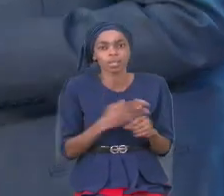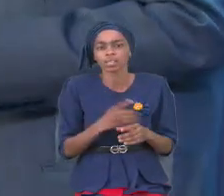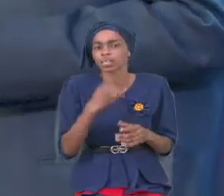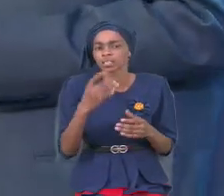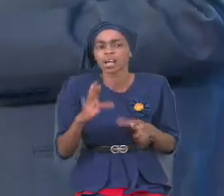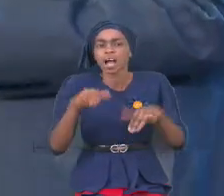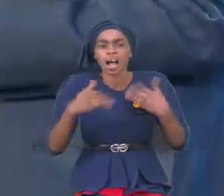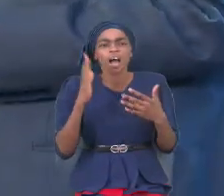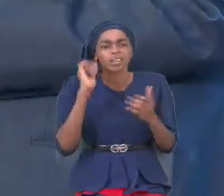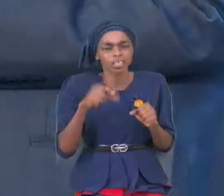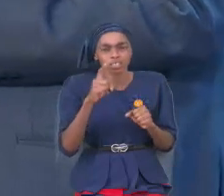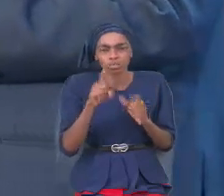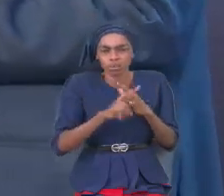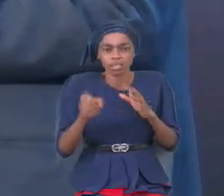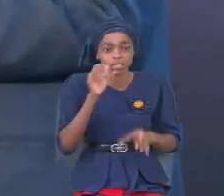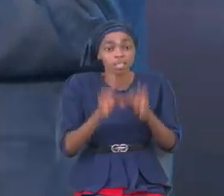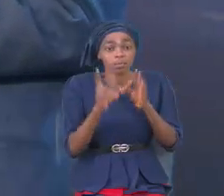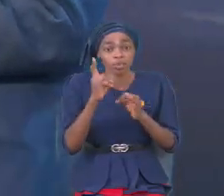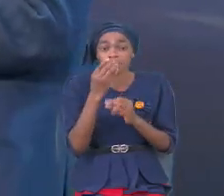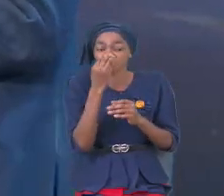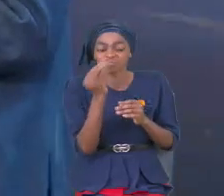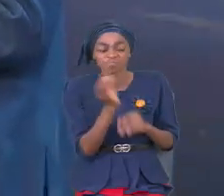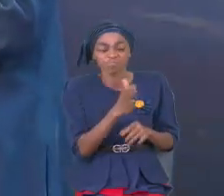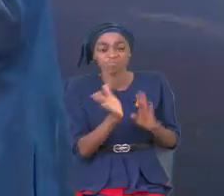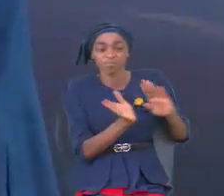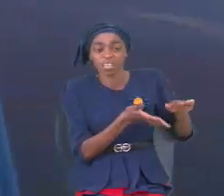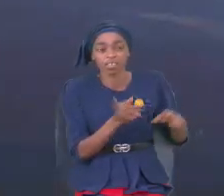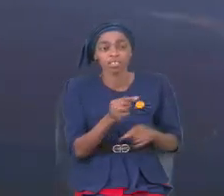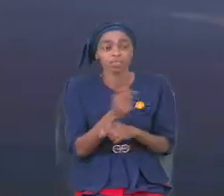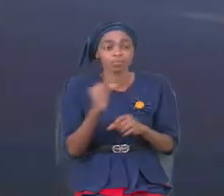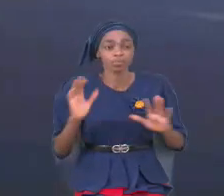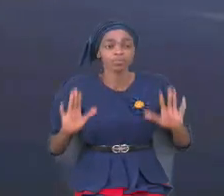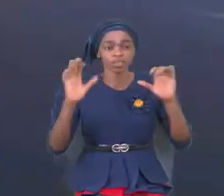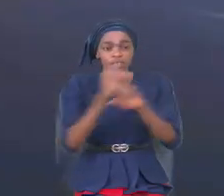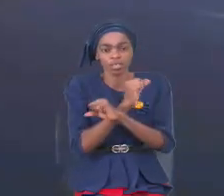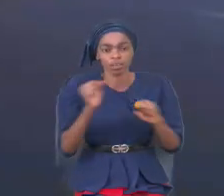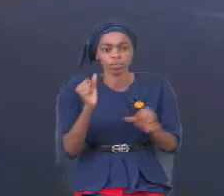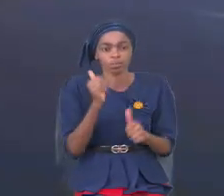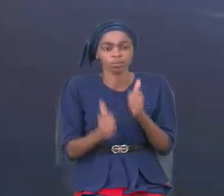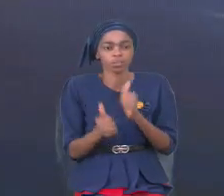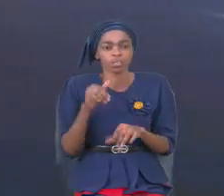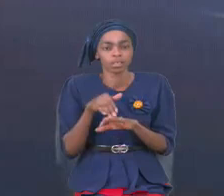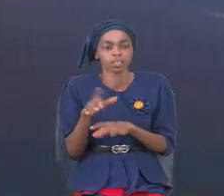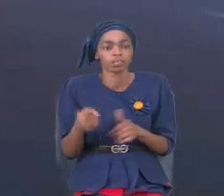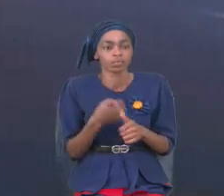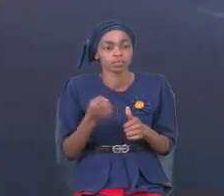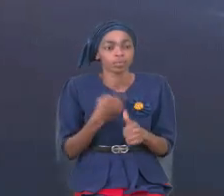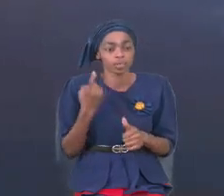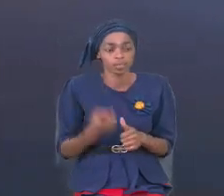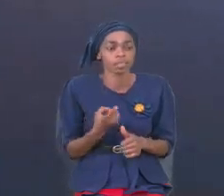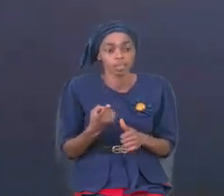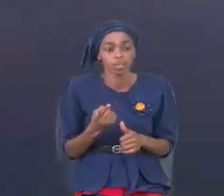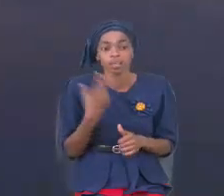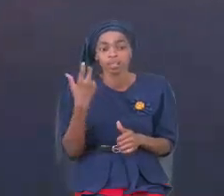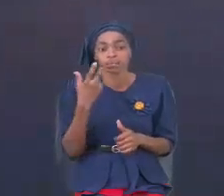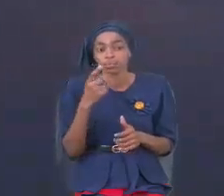first begun to be spoken by the Lord and was confirmed unto us